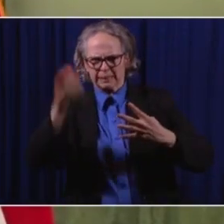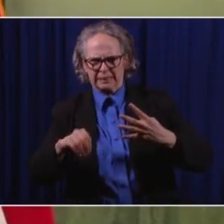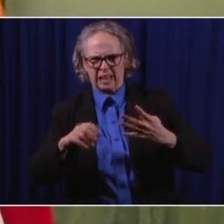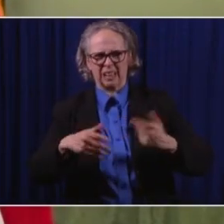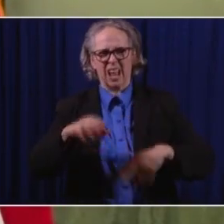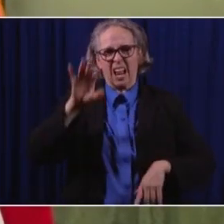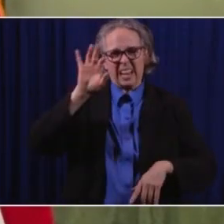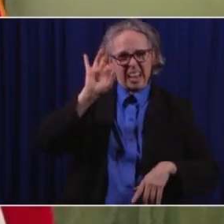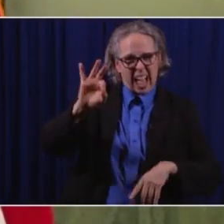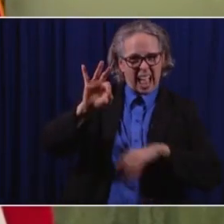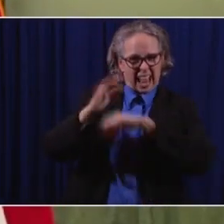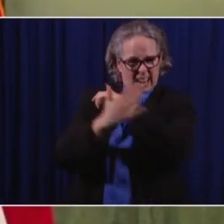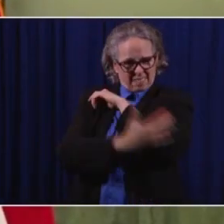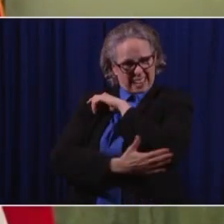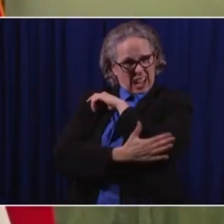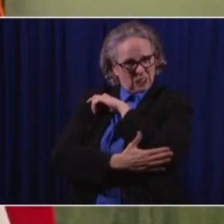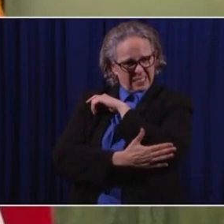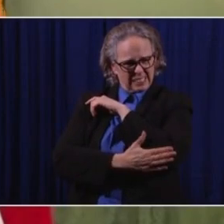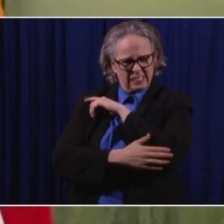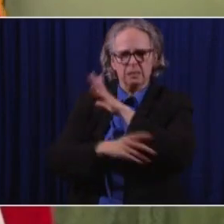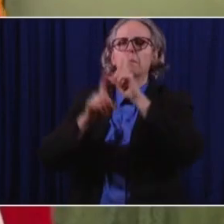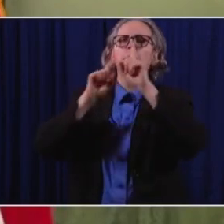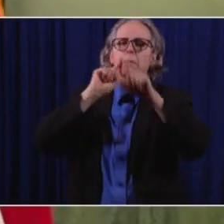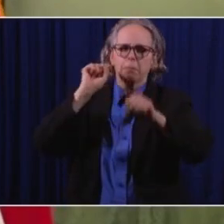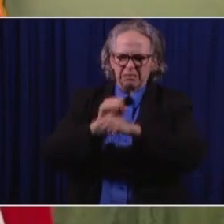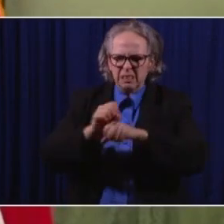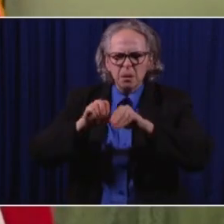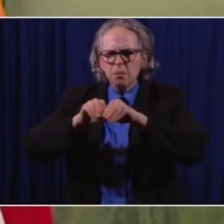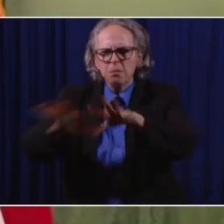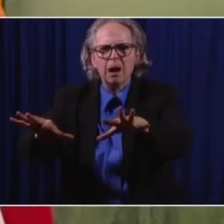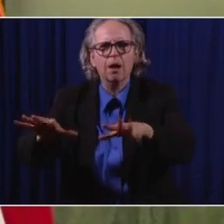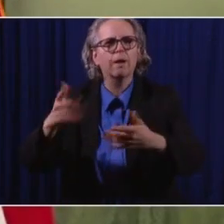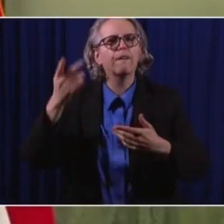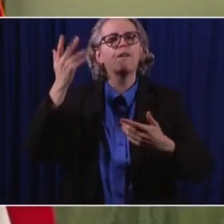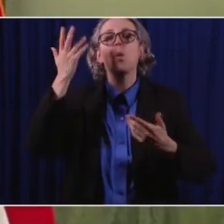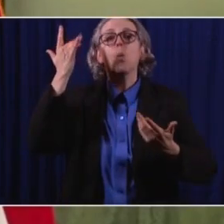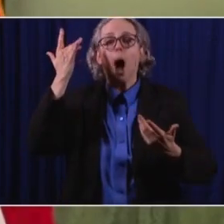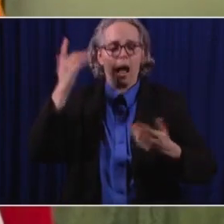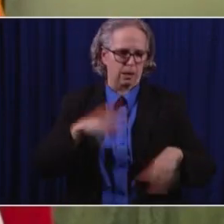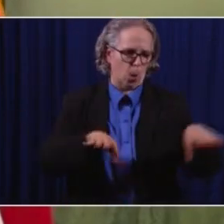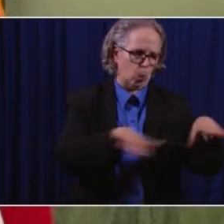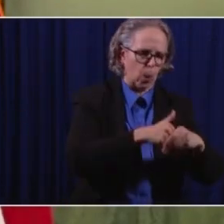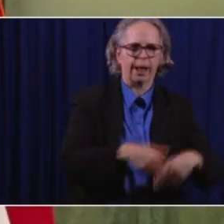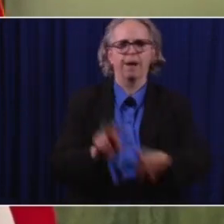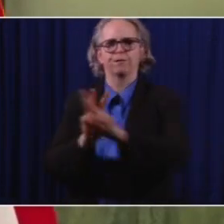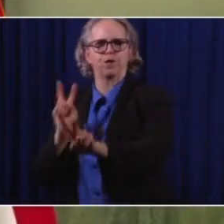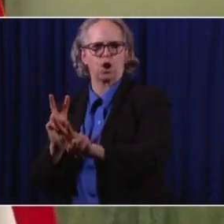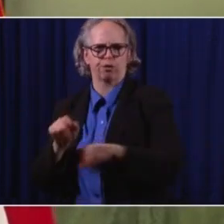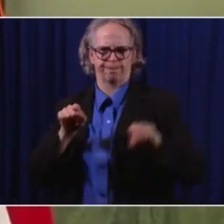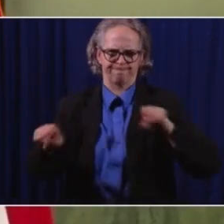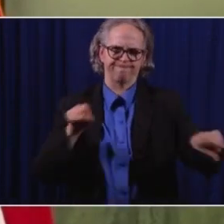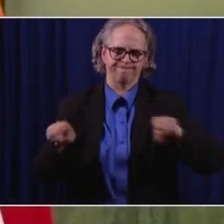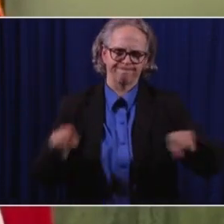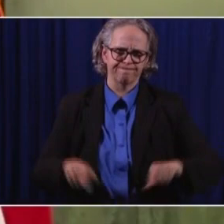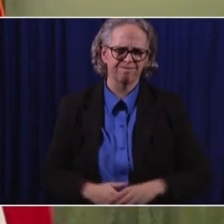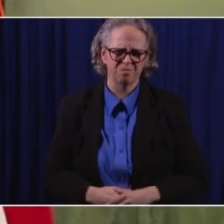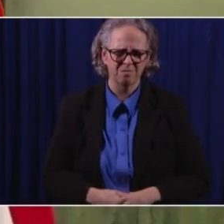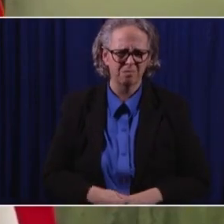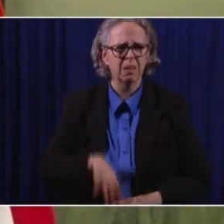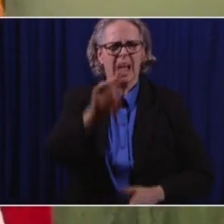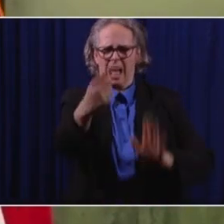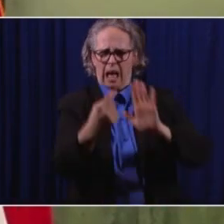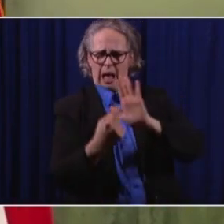related to funerals or to weddings. In one example, we heard about recently, and this is